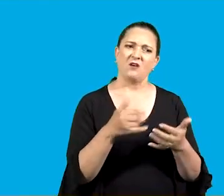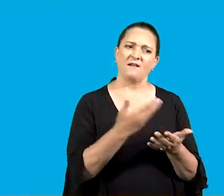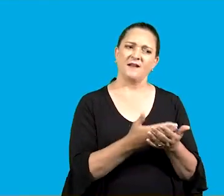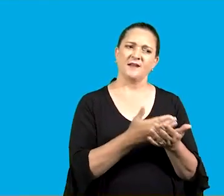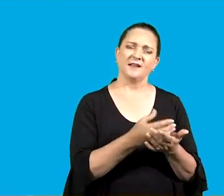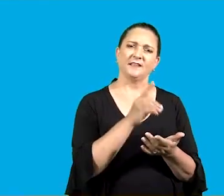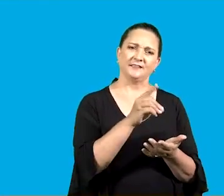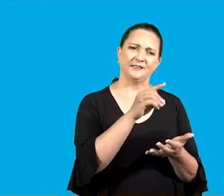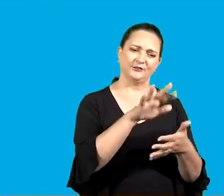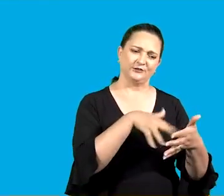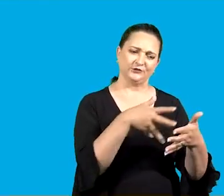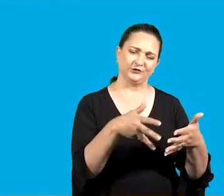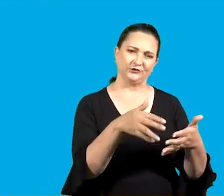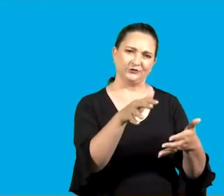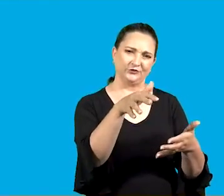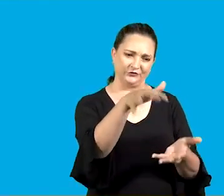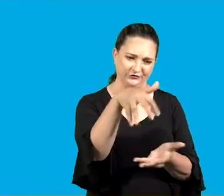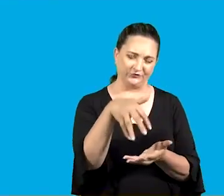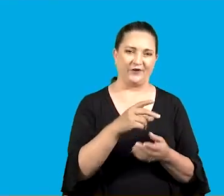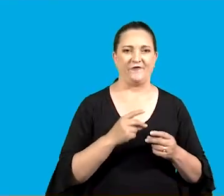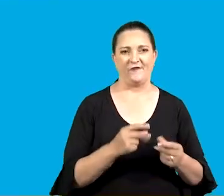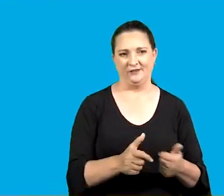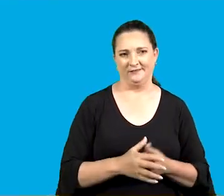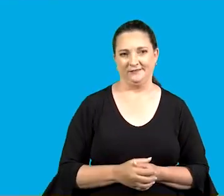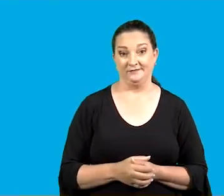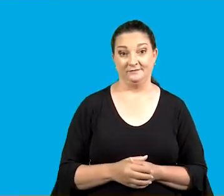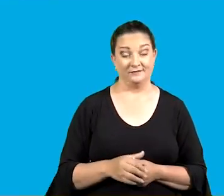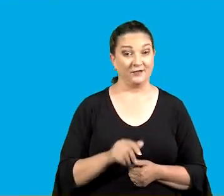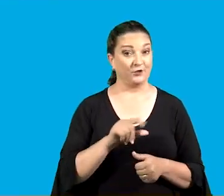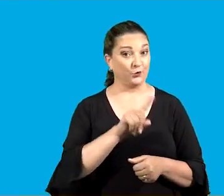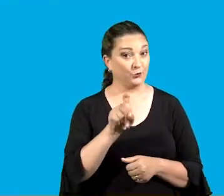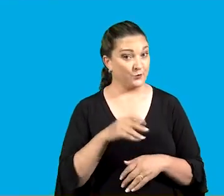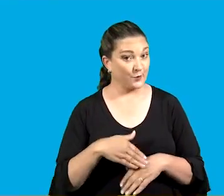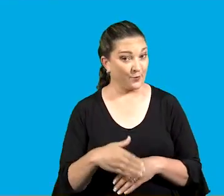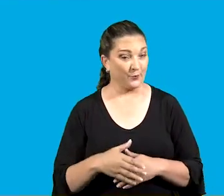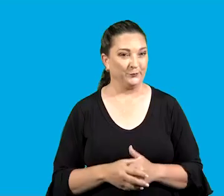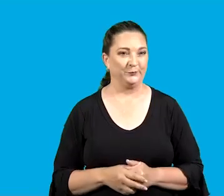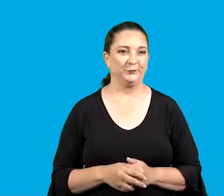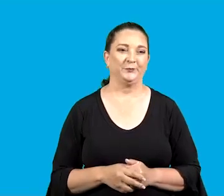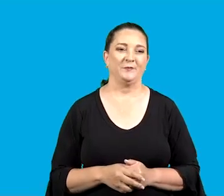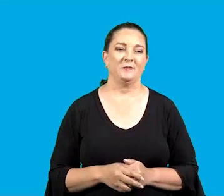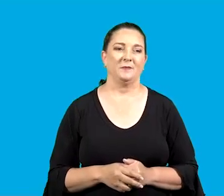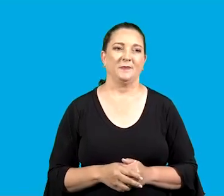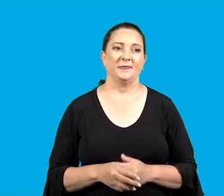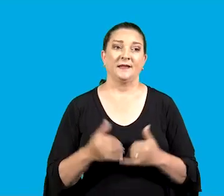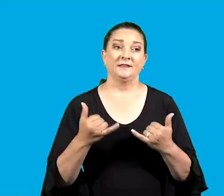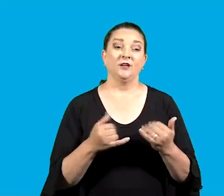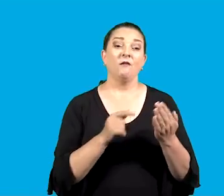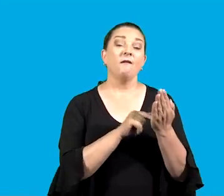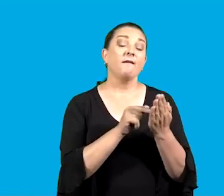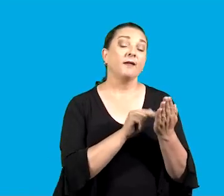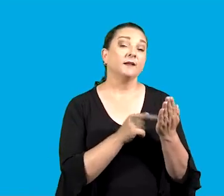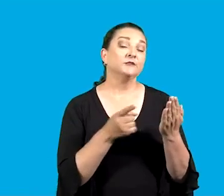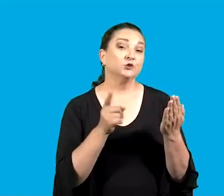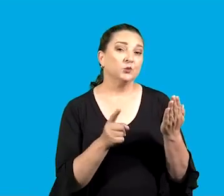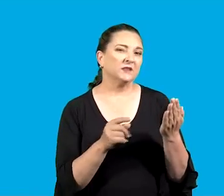schedule much faster. Let's see if we can get another question. The next question then says, calculate